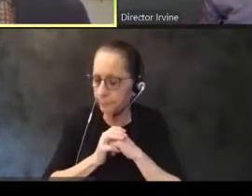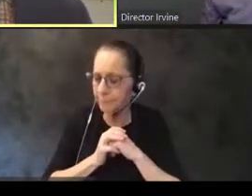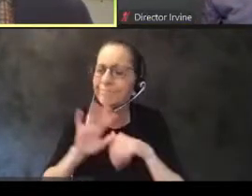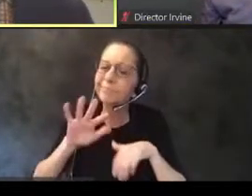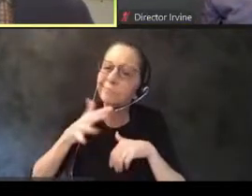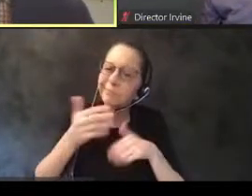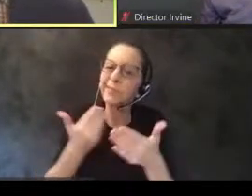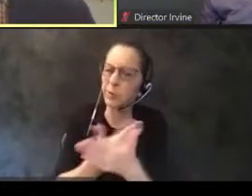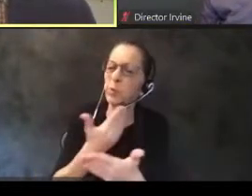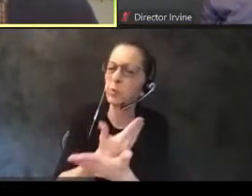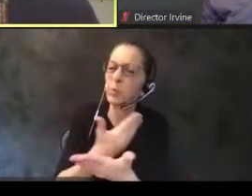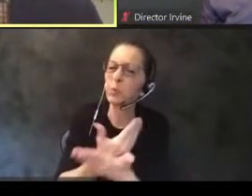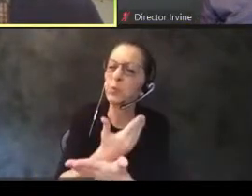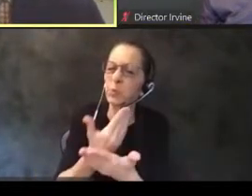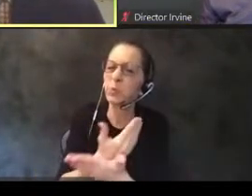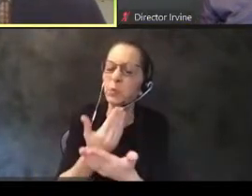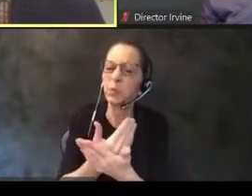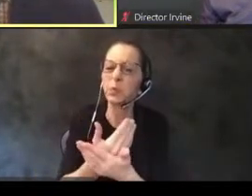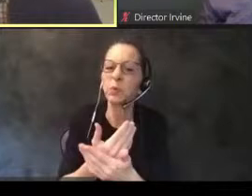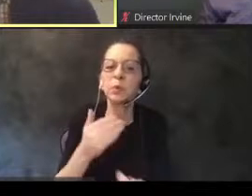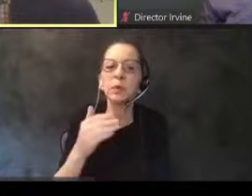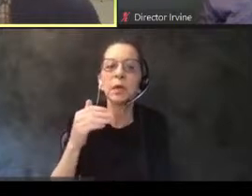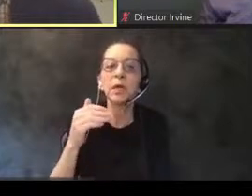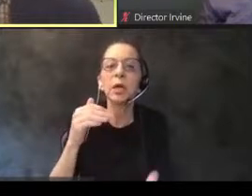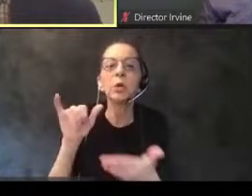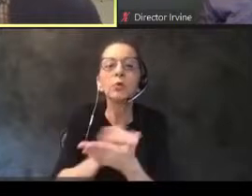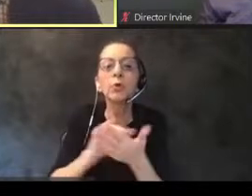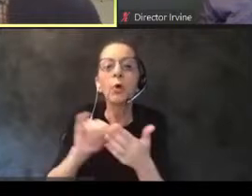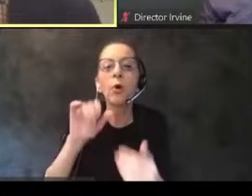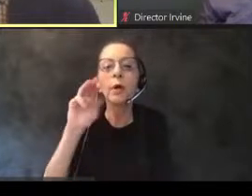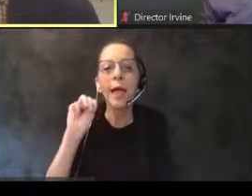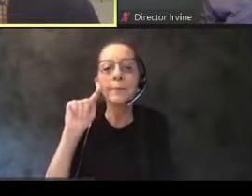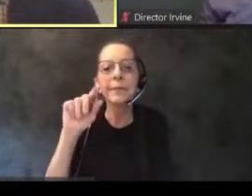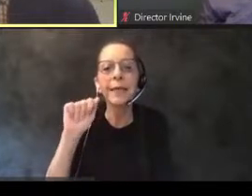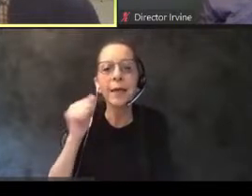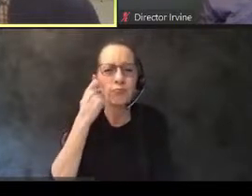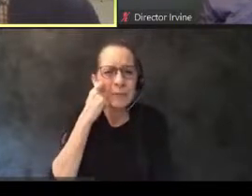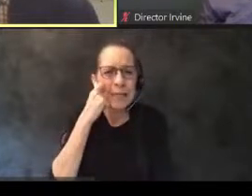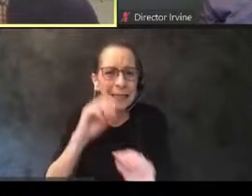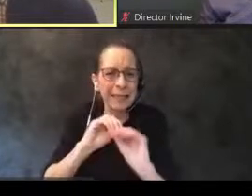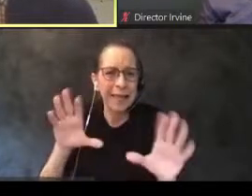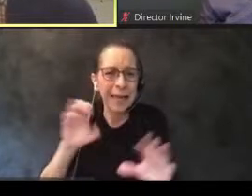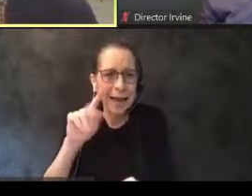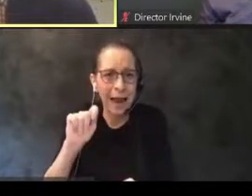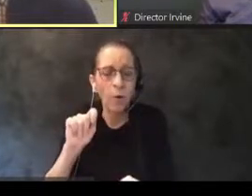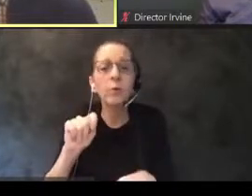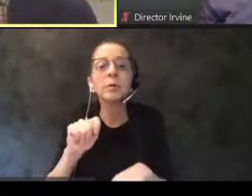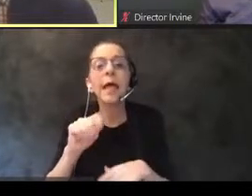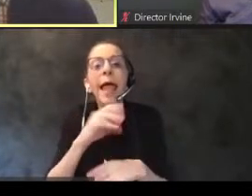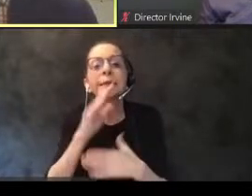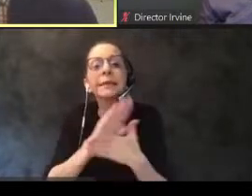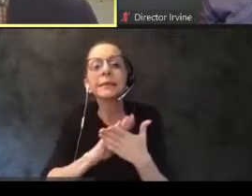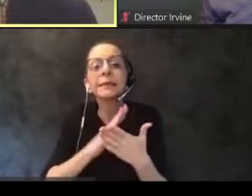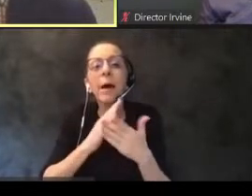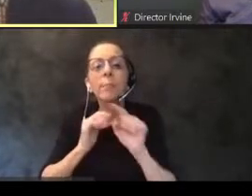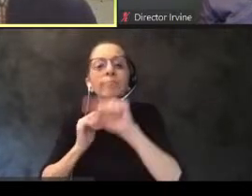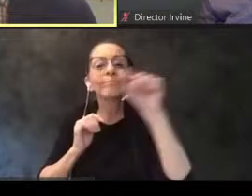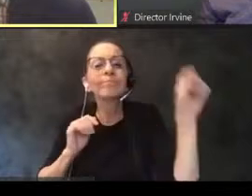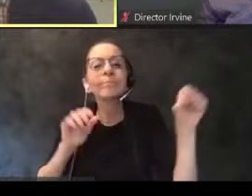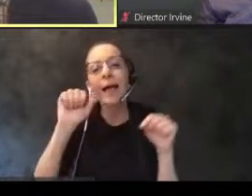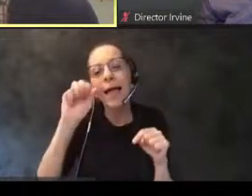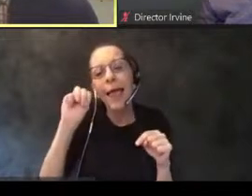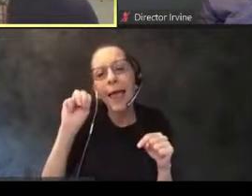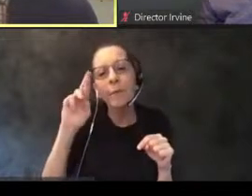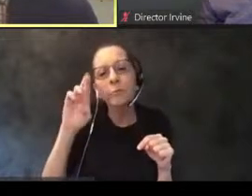new. You know, New York MTA has recently rolled it out. There's also some locations at Amtrak and